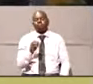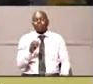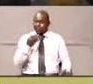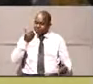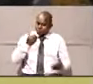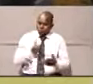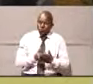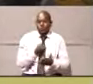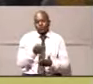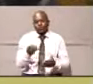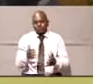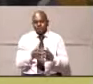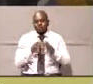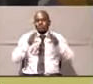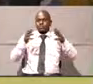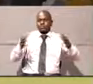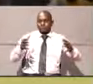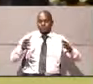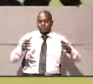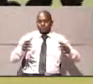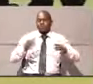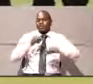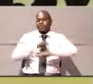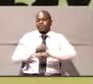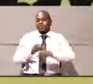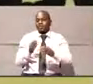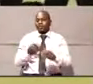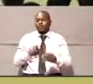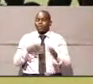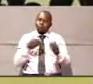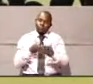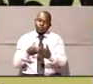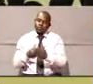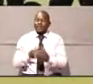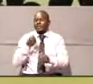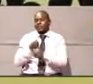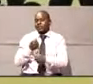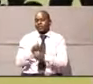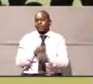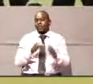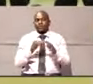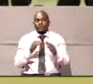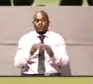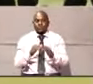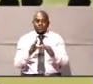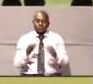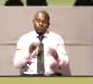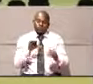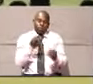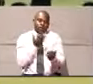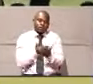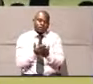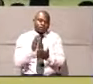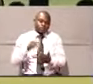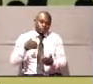good because of the expansion of the water. Now, what you are lacking is staff houses. I think you put that in your request for the